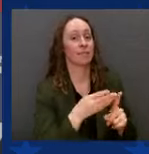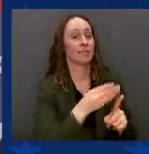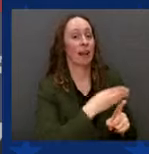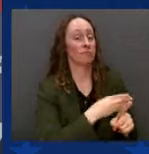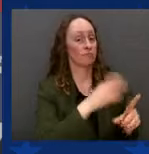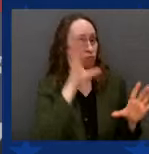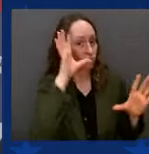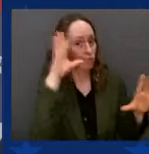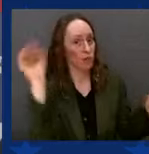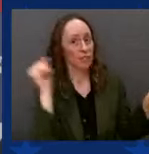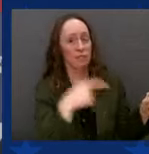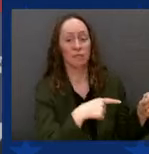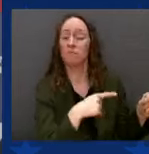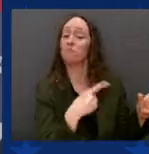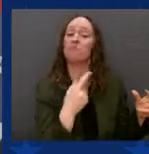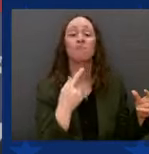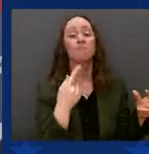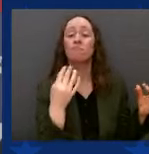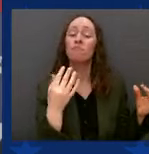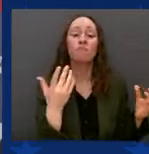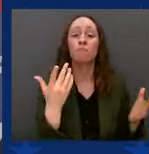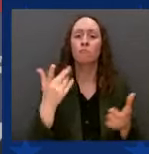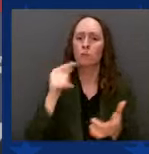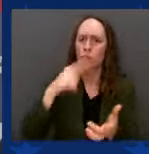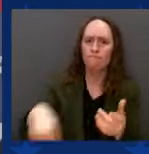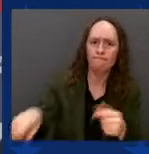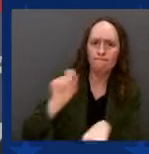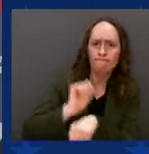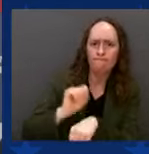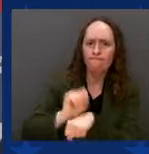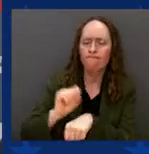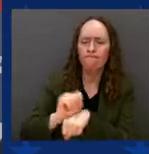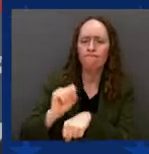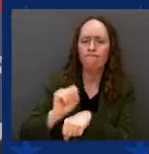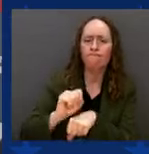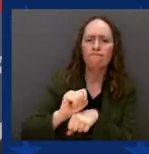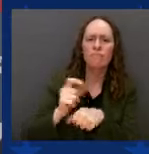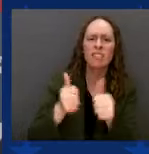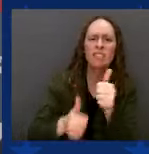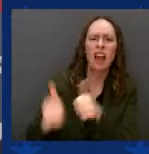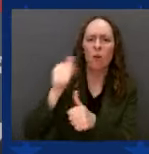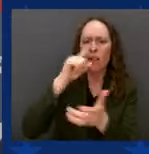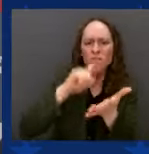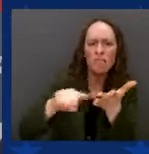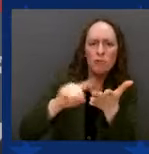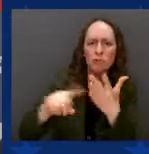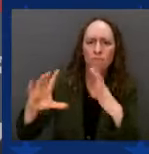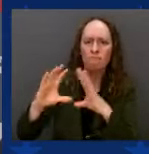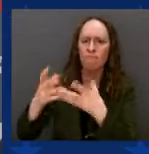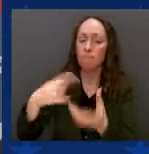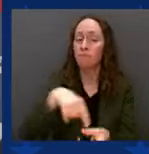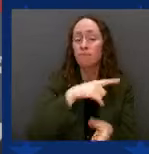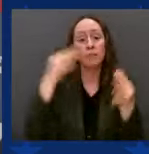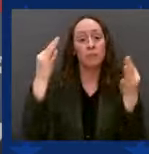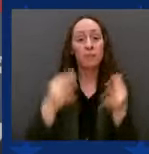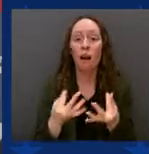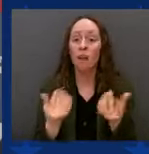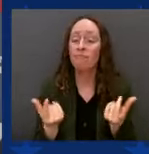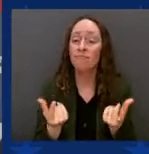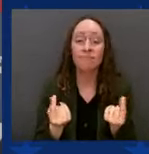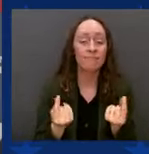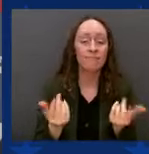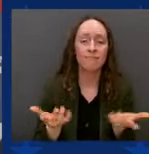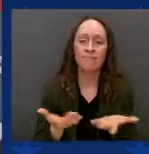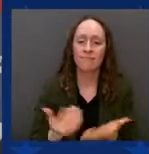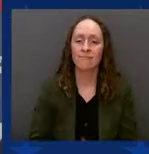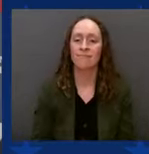did a major program under Barack Obama. He asked me to deal with the deficit reduction